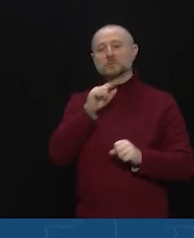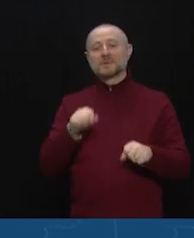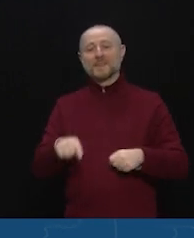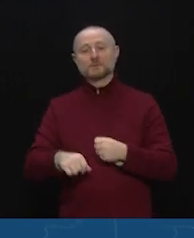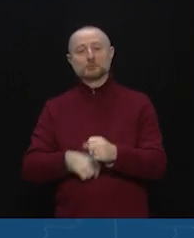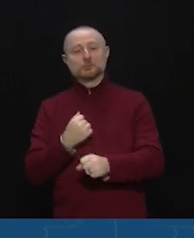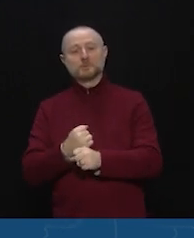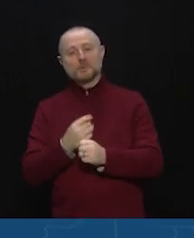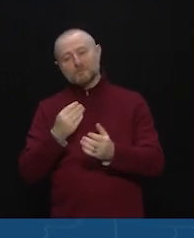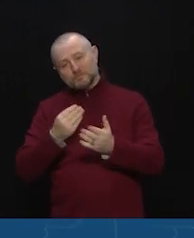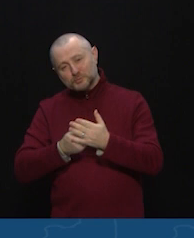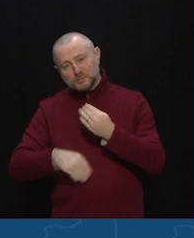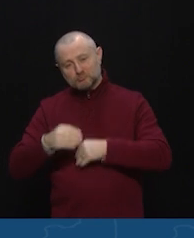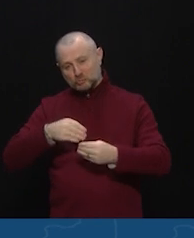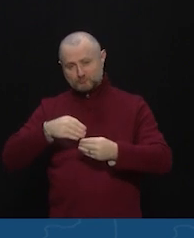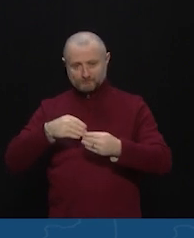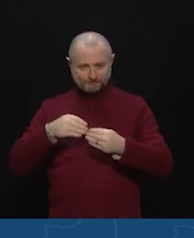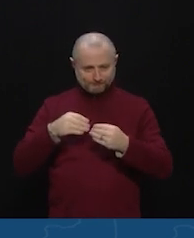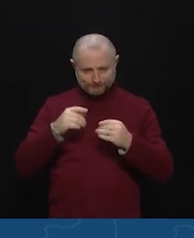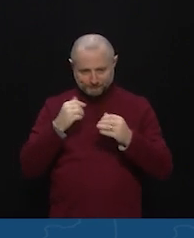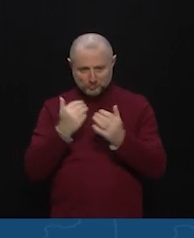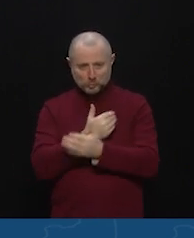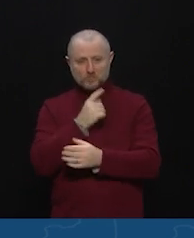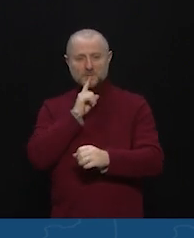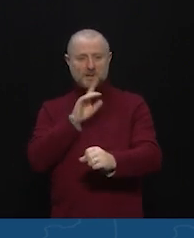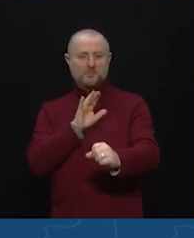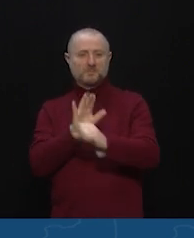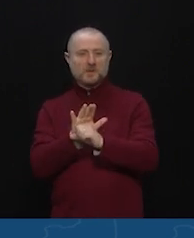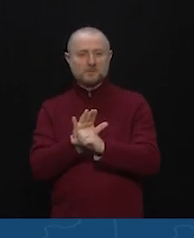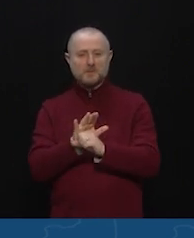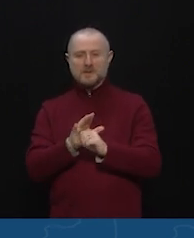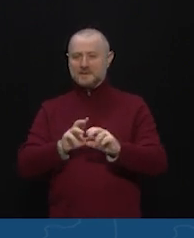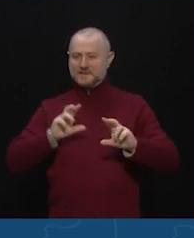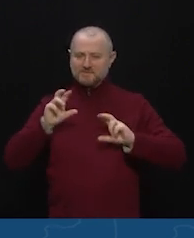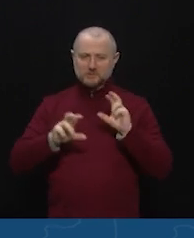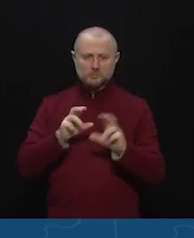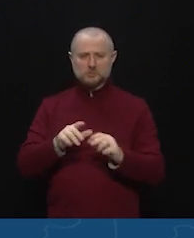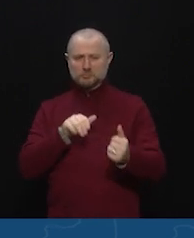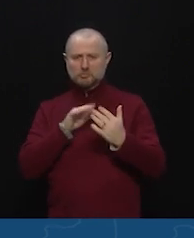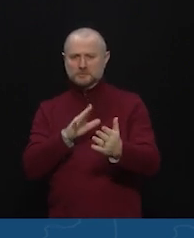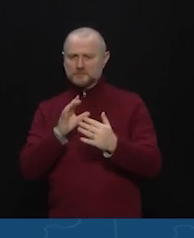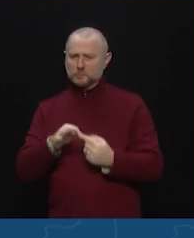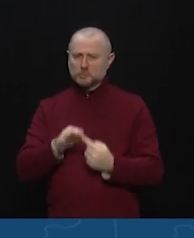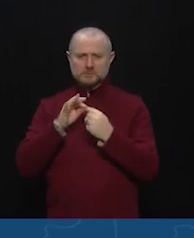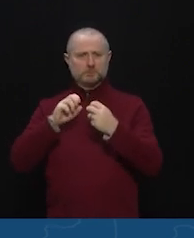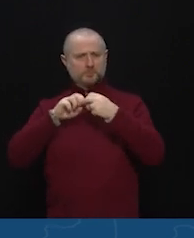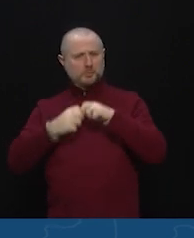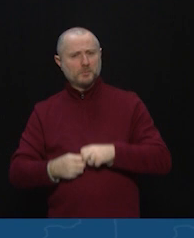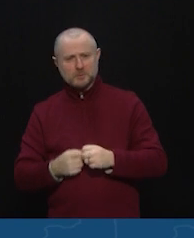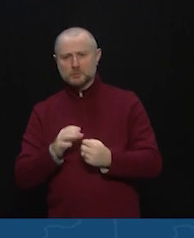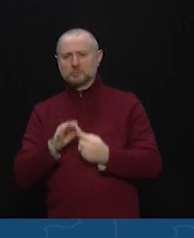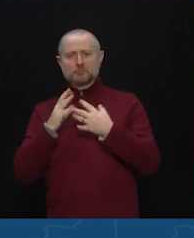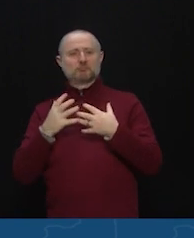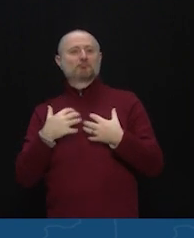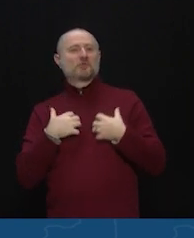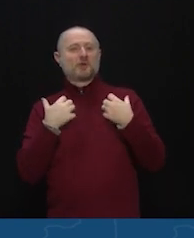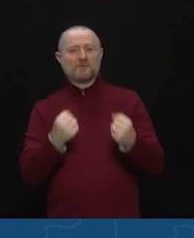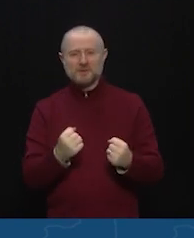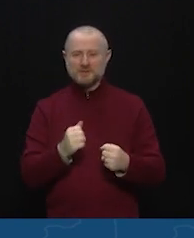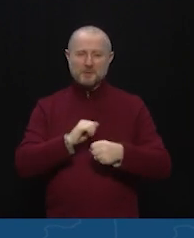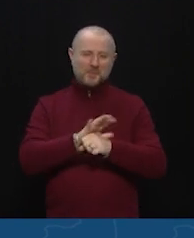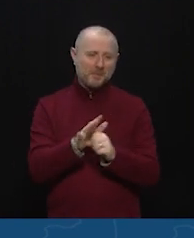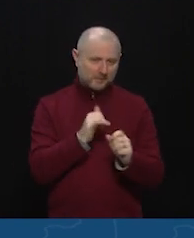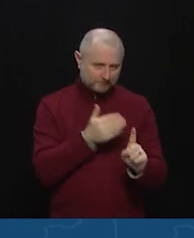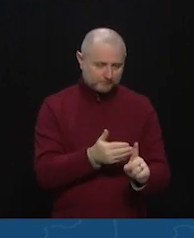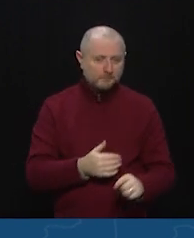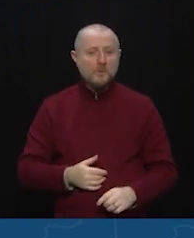fund new commitments, make investments, right, to address some of the unique problems associated with the recovery from the pandemic or